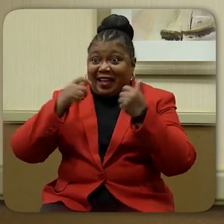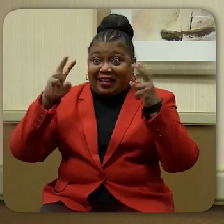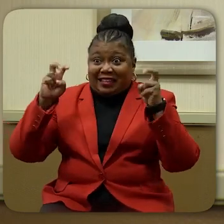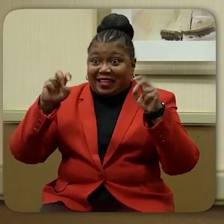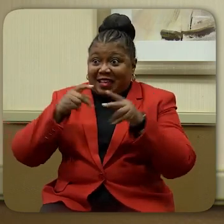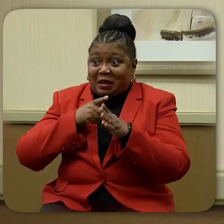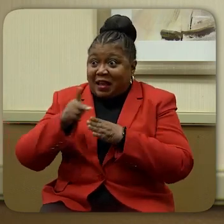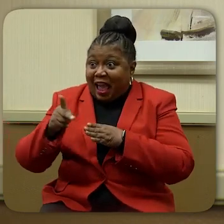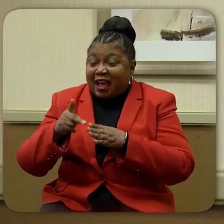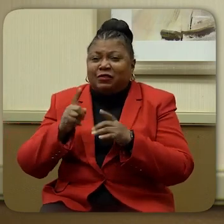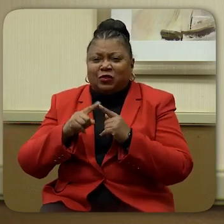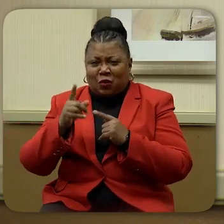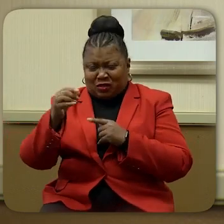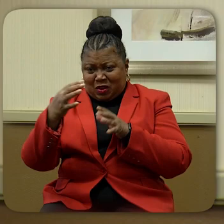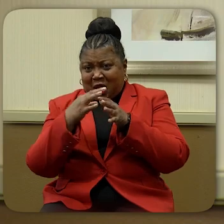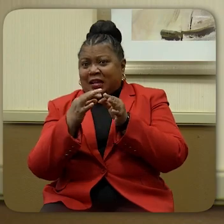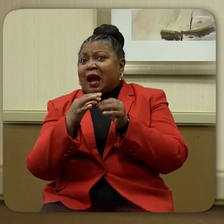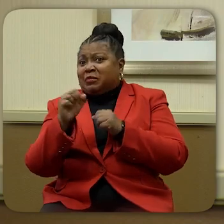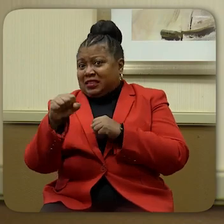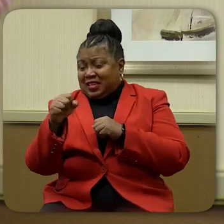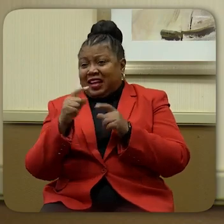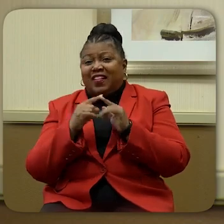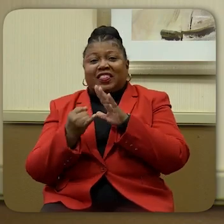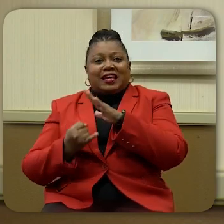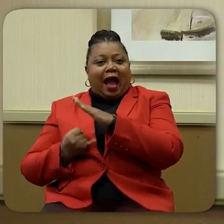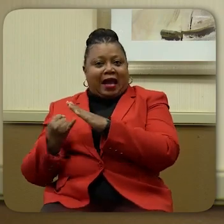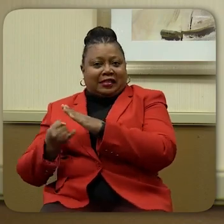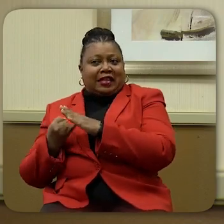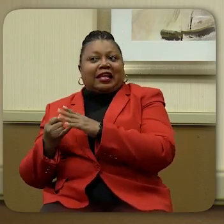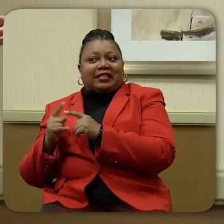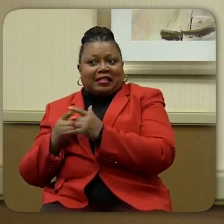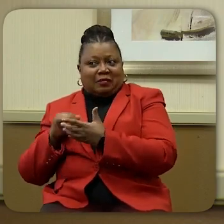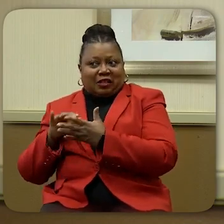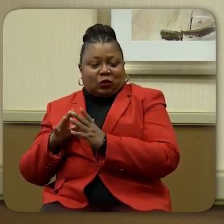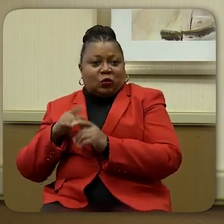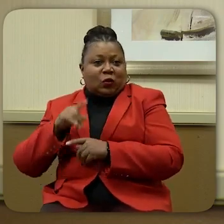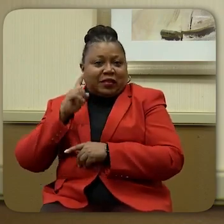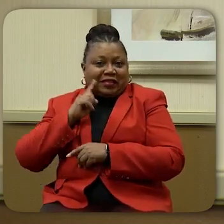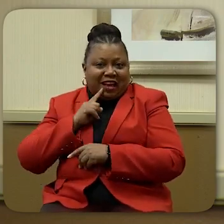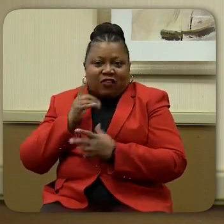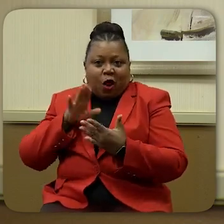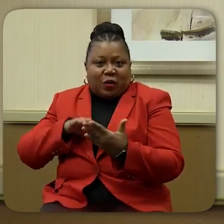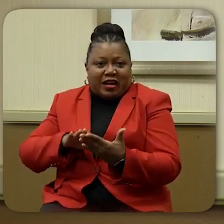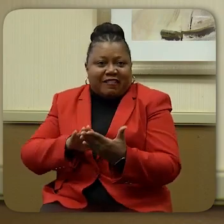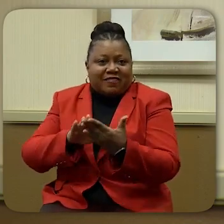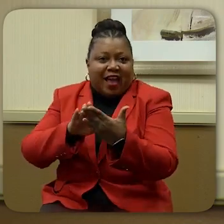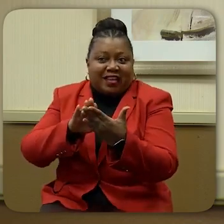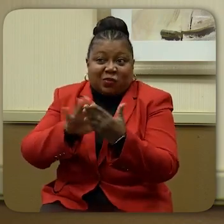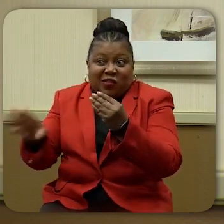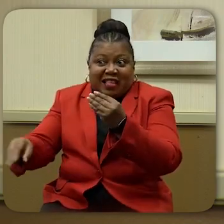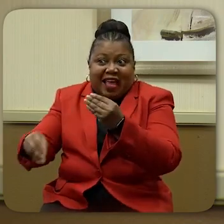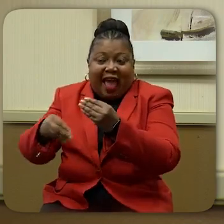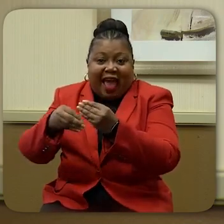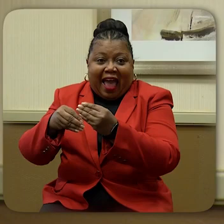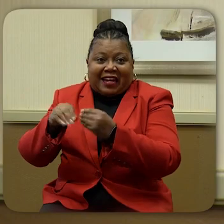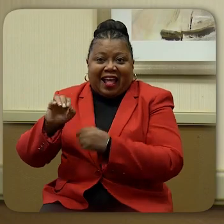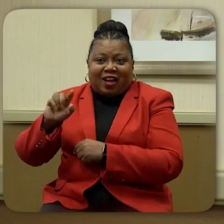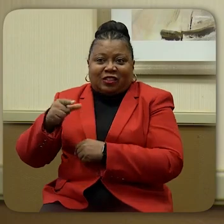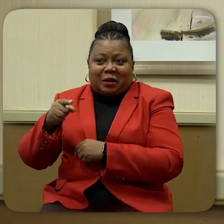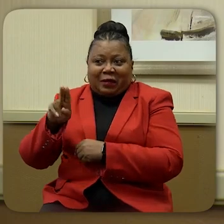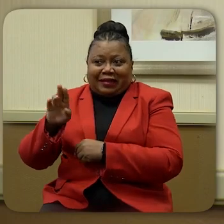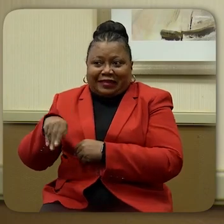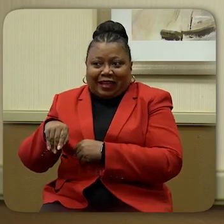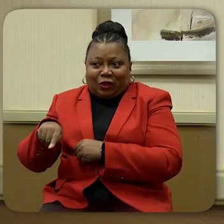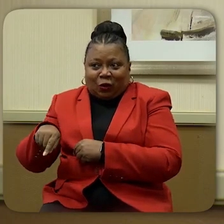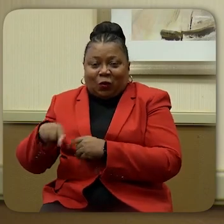Right. So your comment was that the isolation that some of our students who are deaf already face, and then when you add the intersection of being